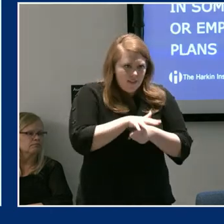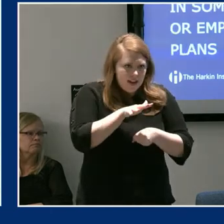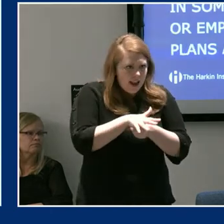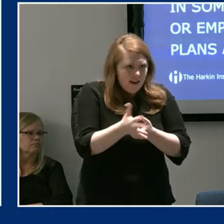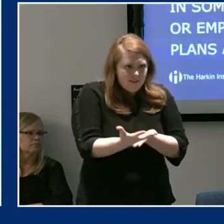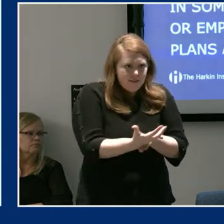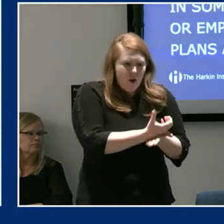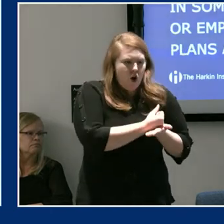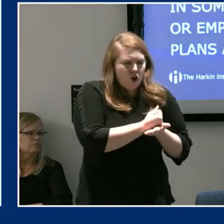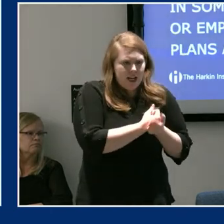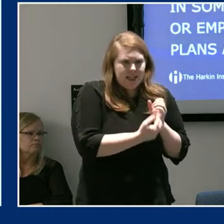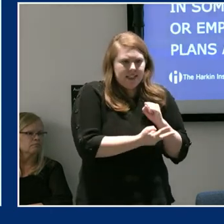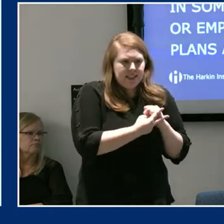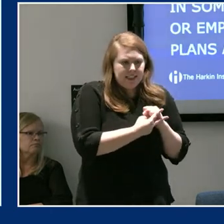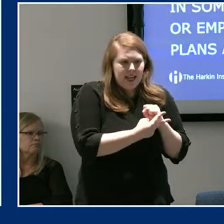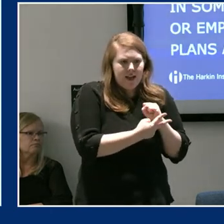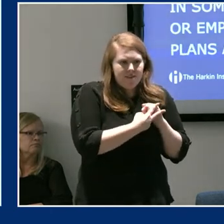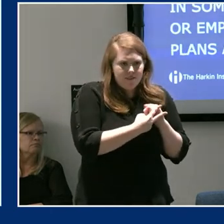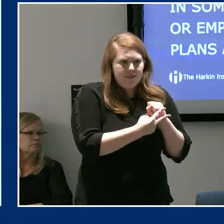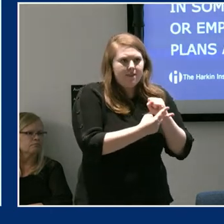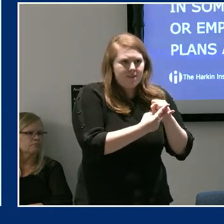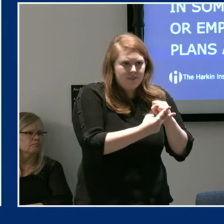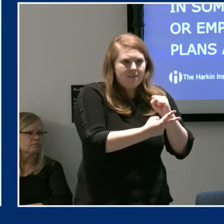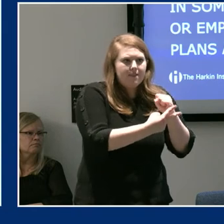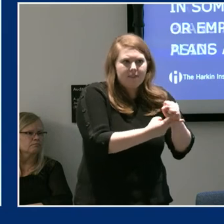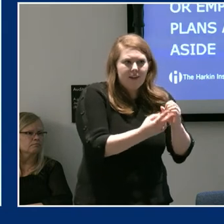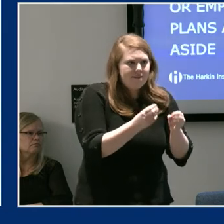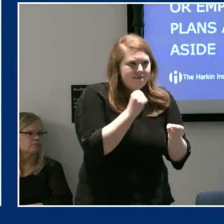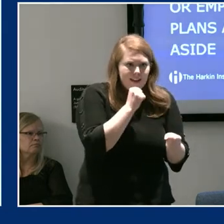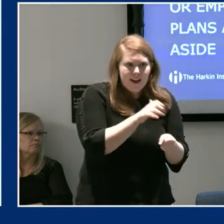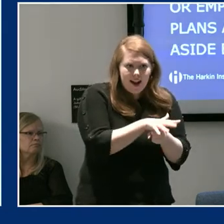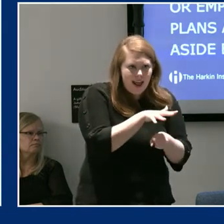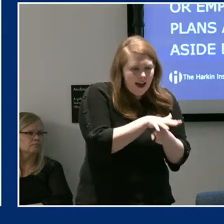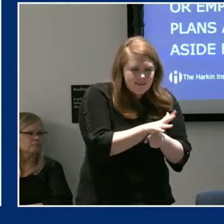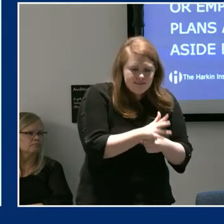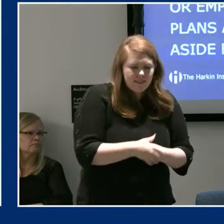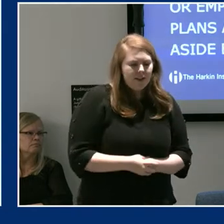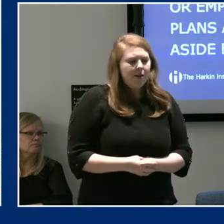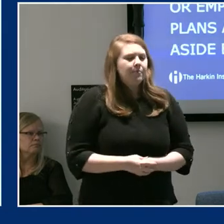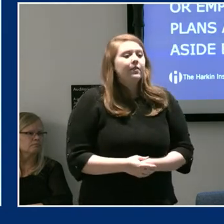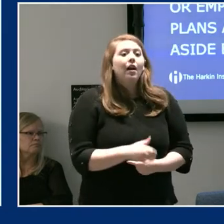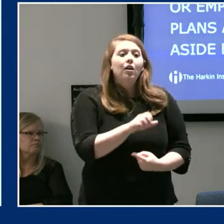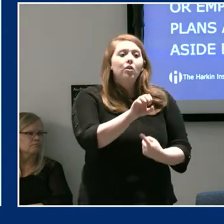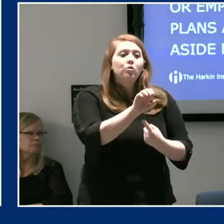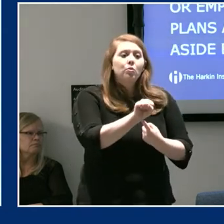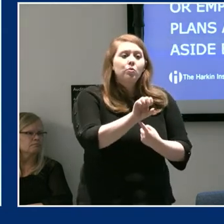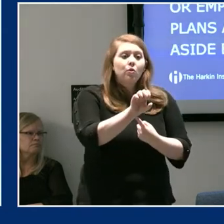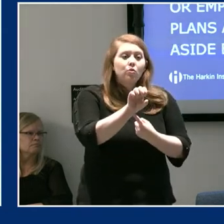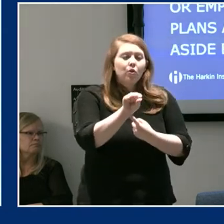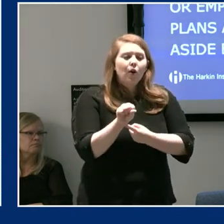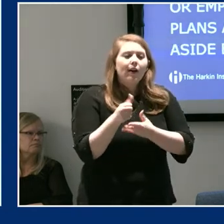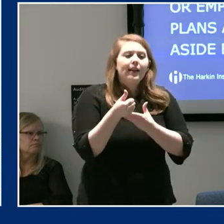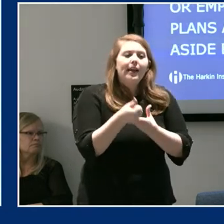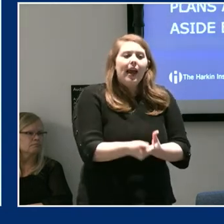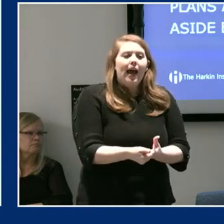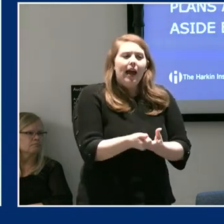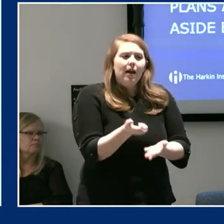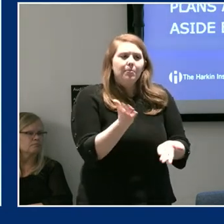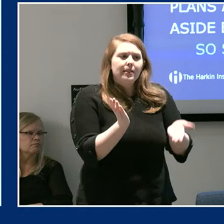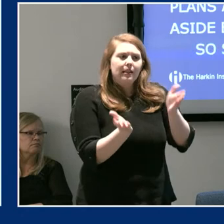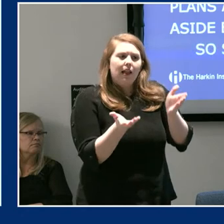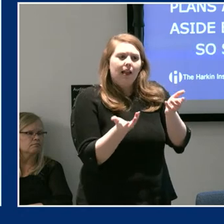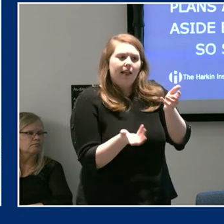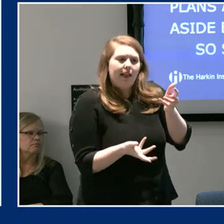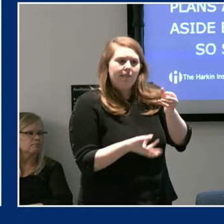aside enough in retirement savings. So Social Security helps to compensate for these